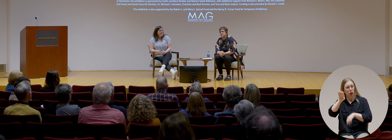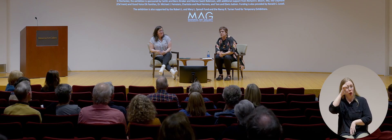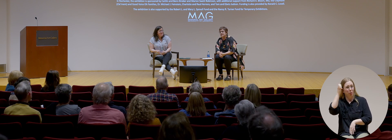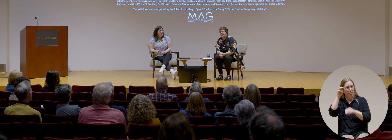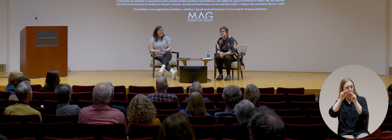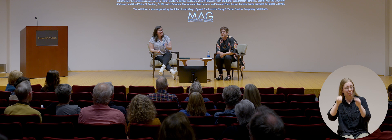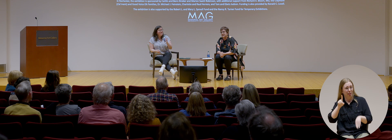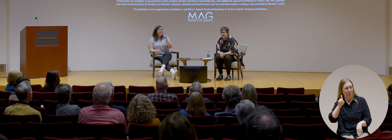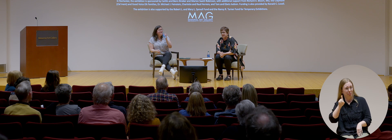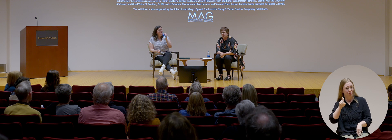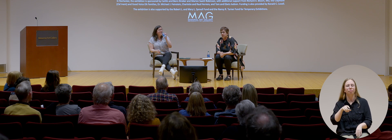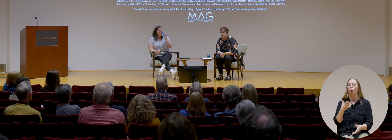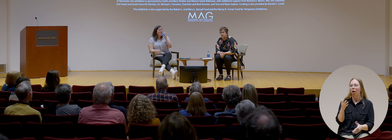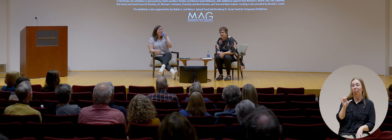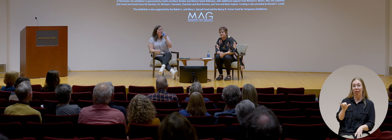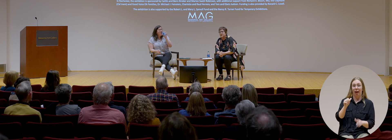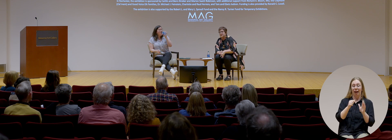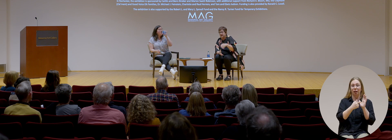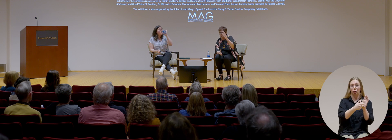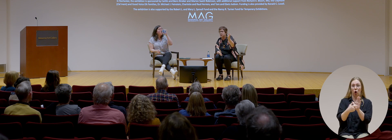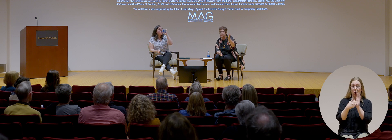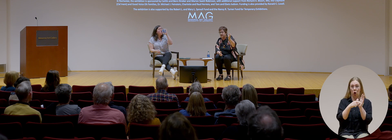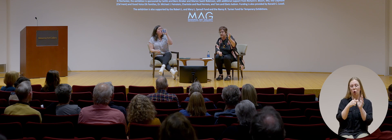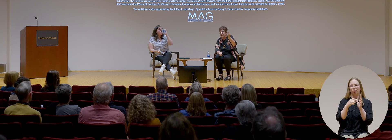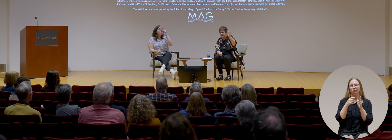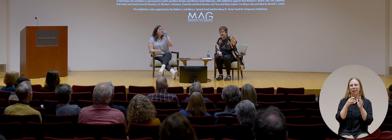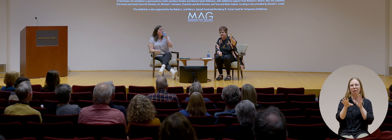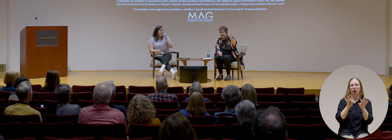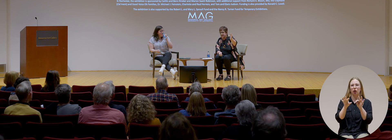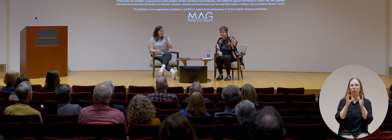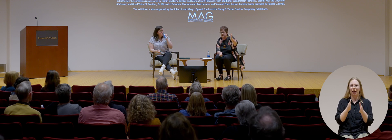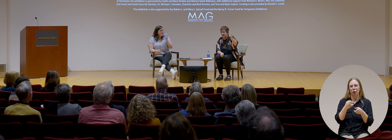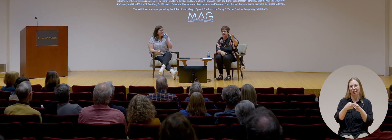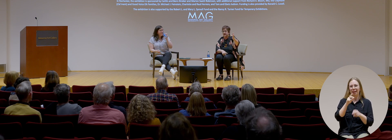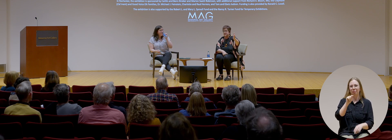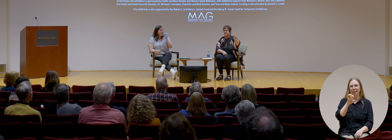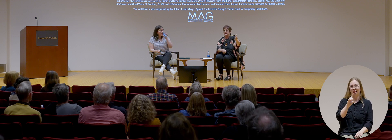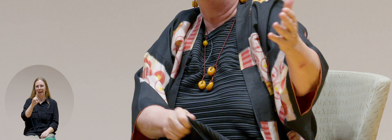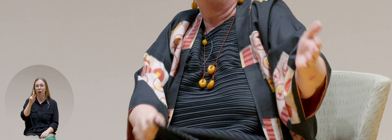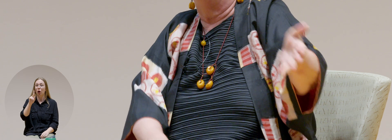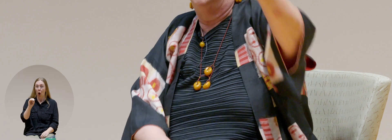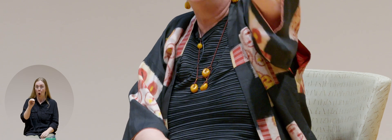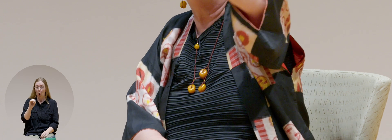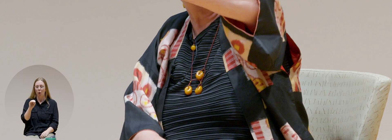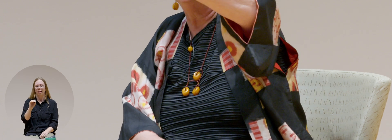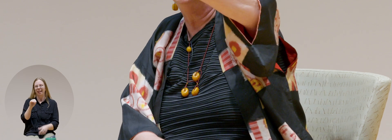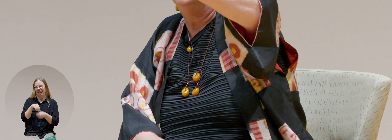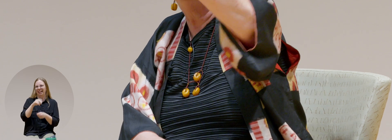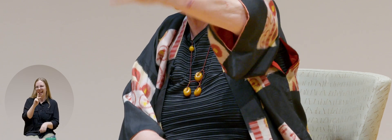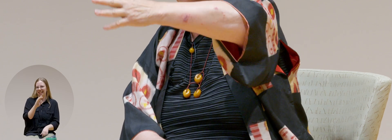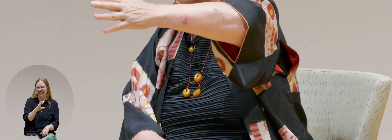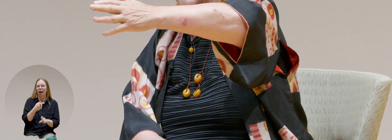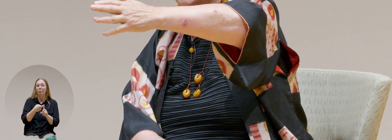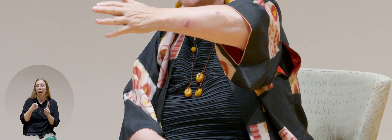show, it was organized by Ted Coe, who was then curator at the Nelson Atkins Gallery in Kansas City, but it opened